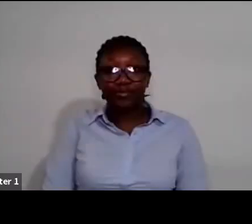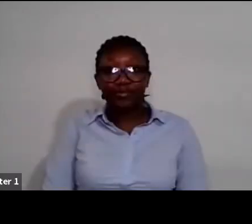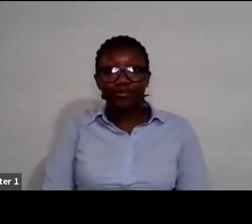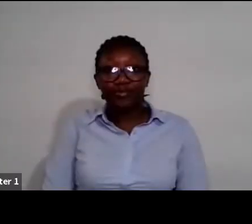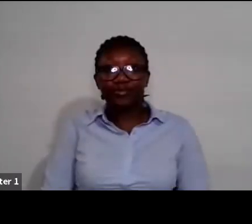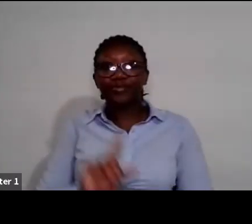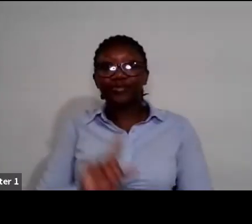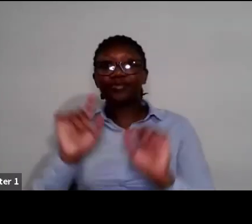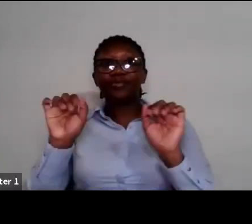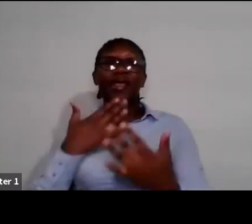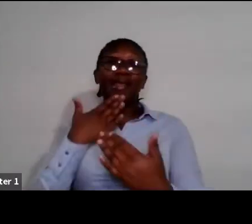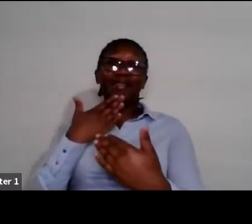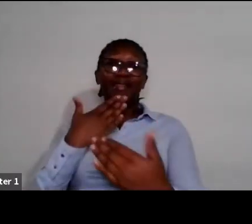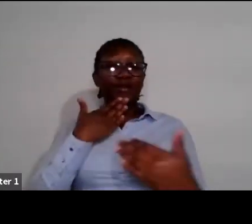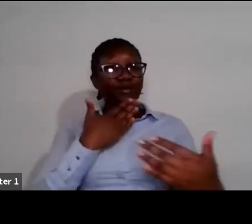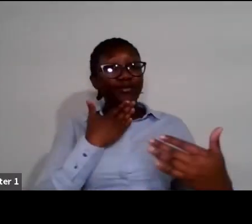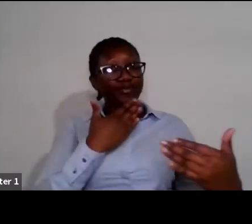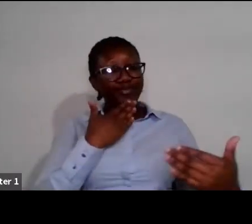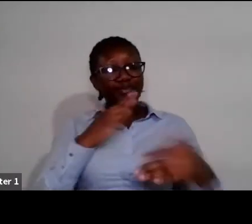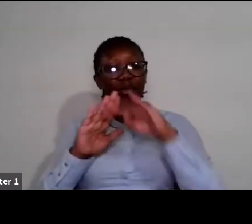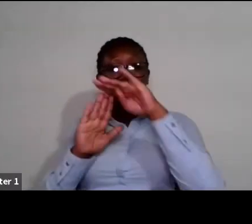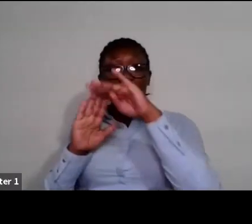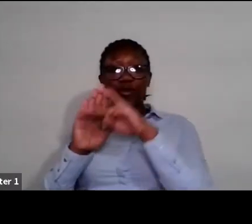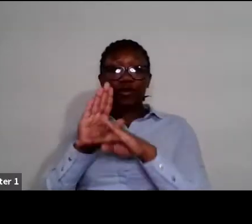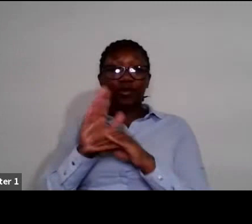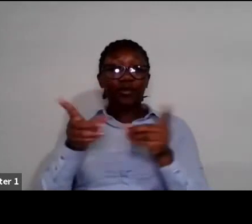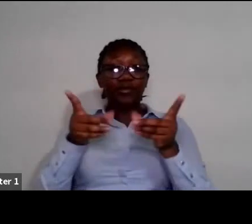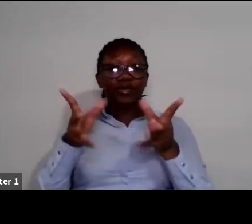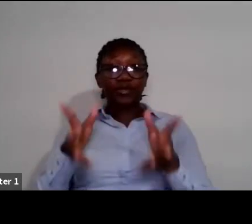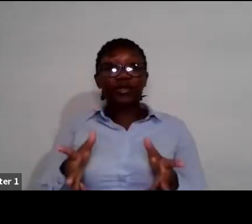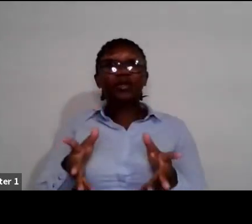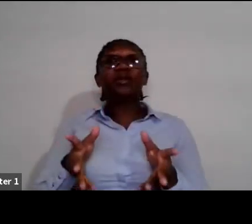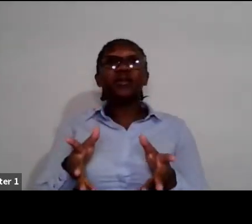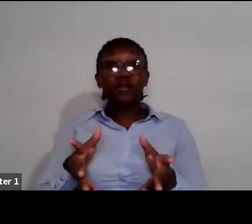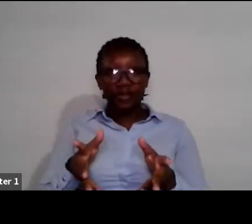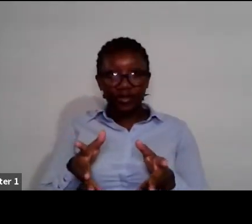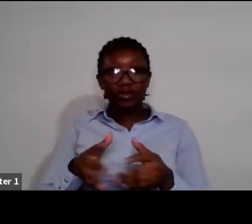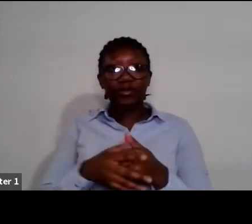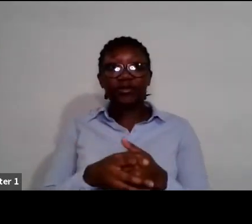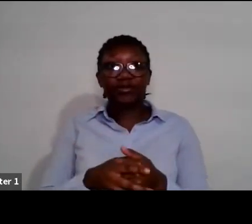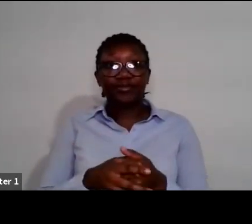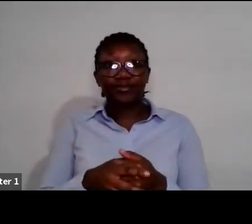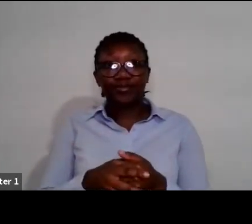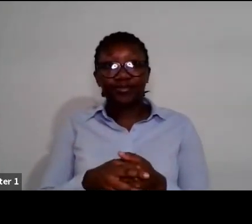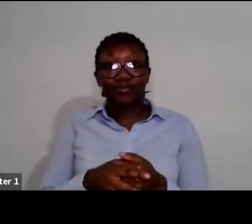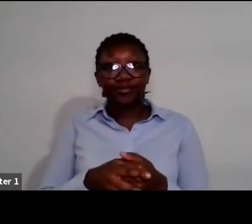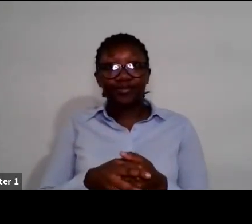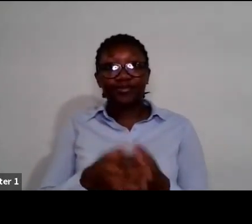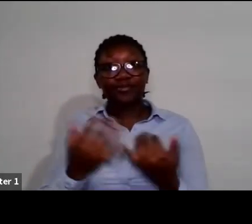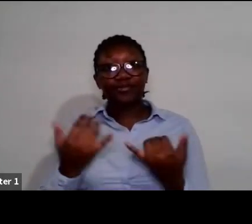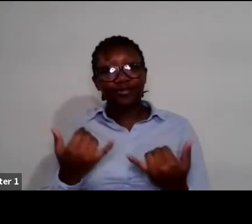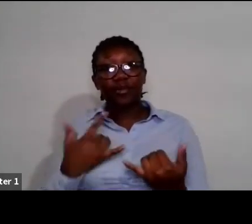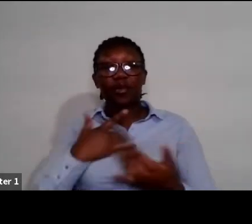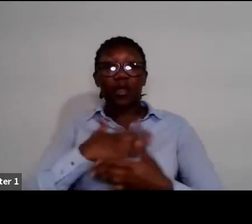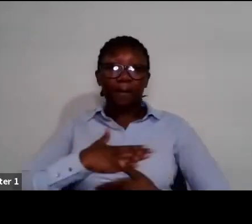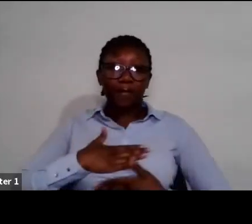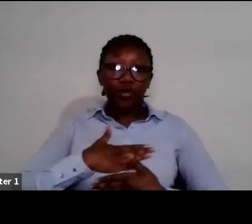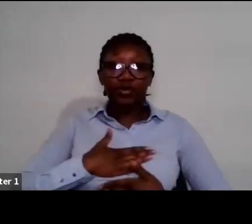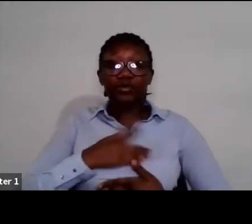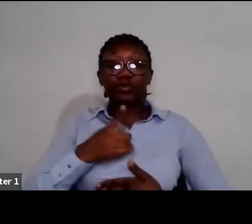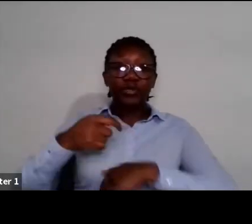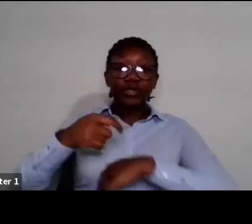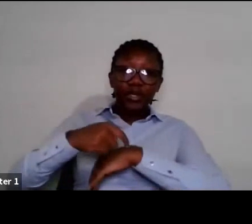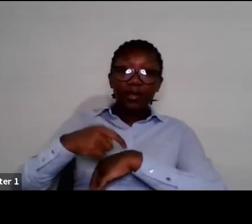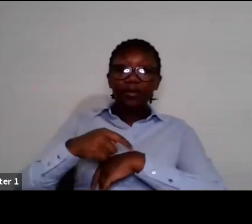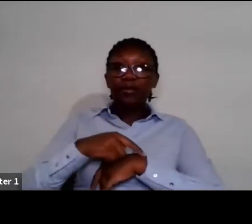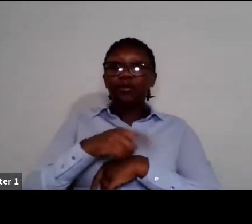Thank you very much, Program Director, Mr. Msongweni. We'd also like to appreciate the time taken by